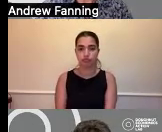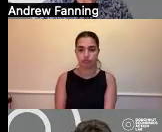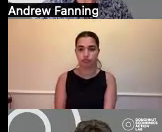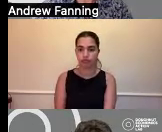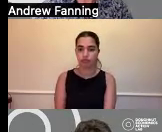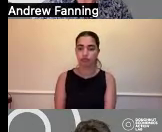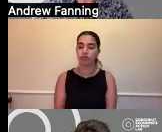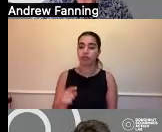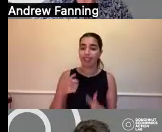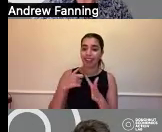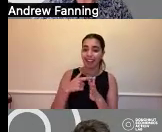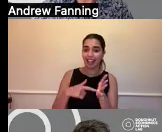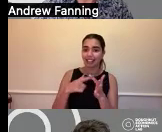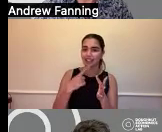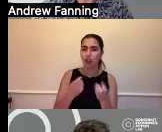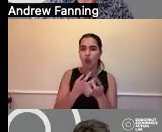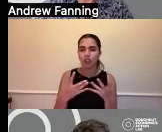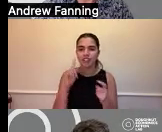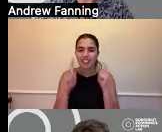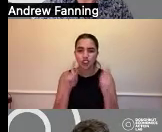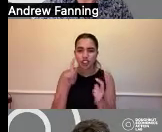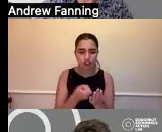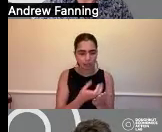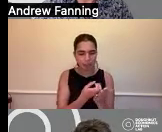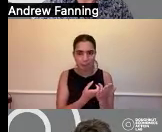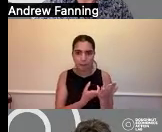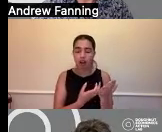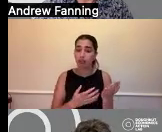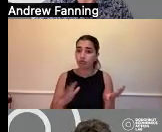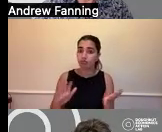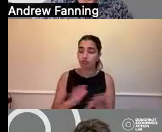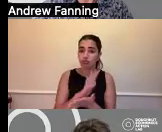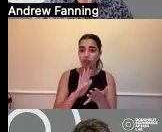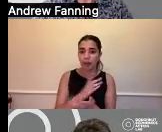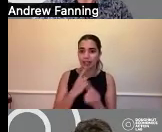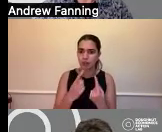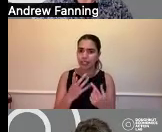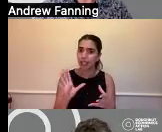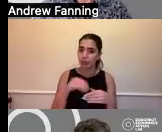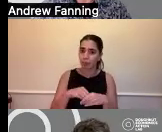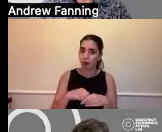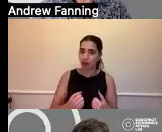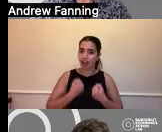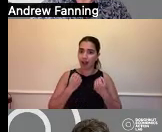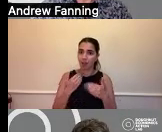So there are lots of suggestions coming through here that I'm really glad to say are already part of the work that Deal is doing.